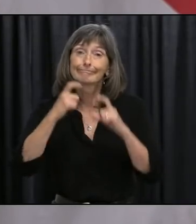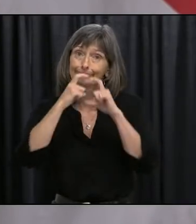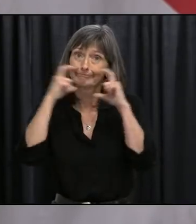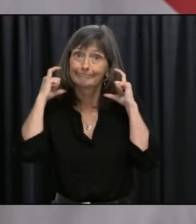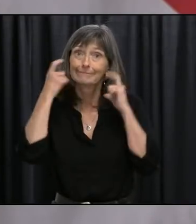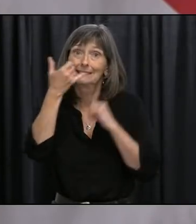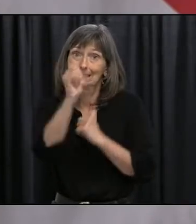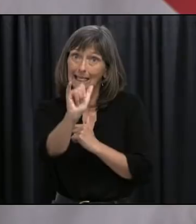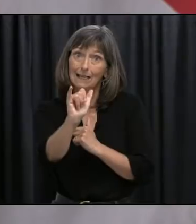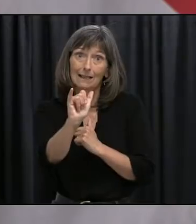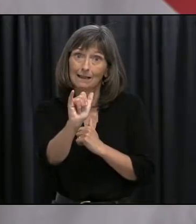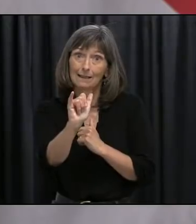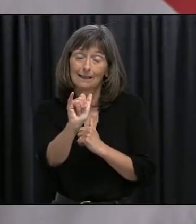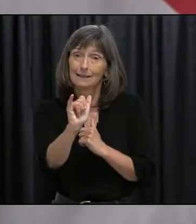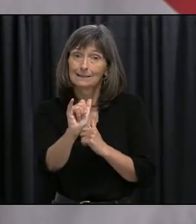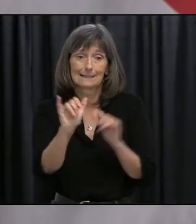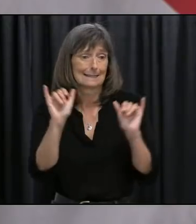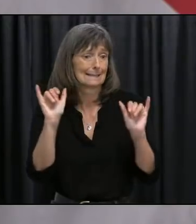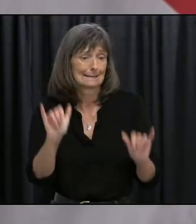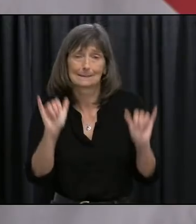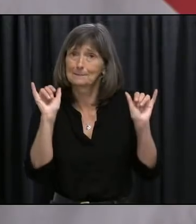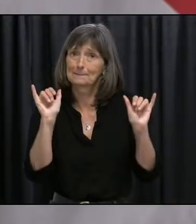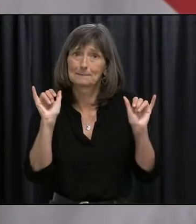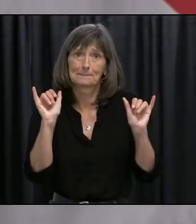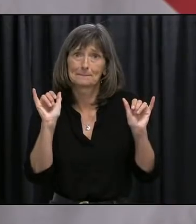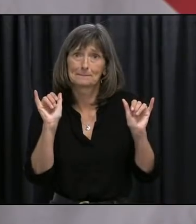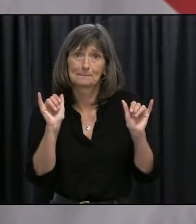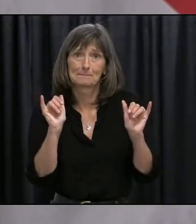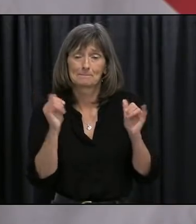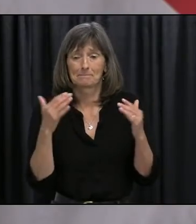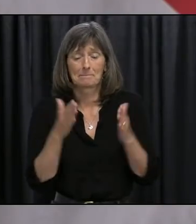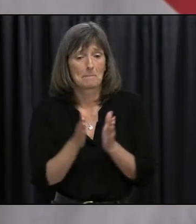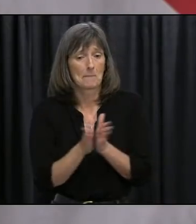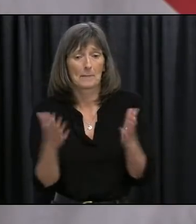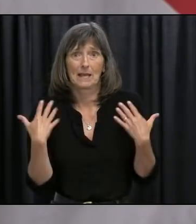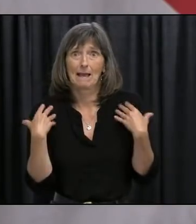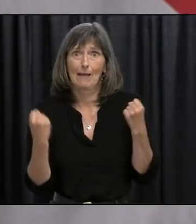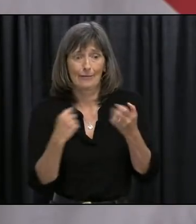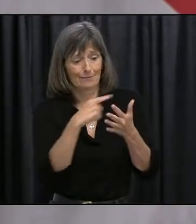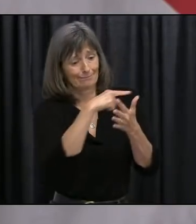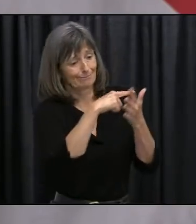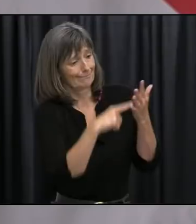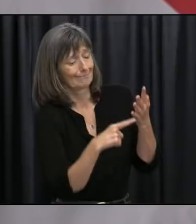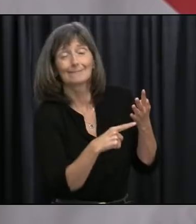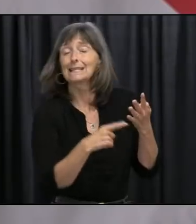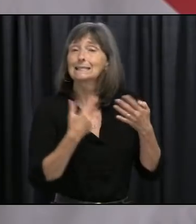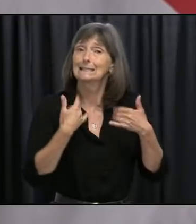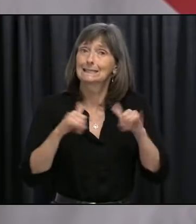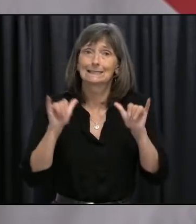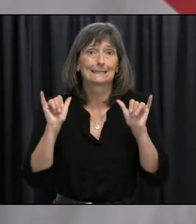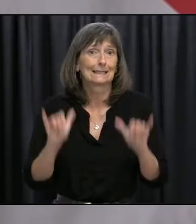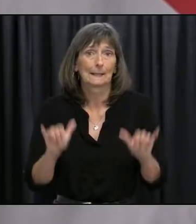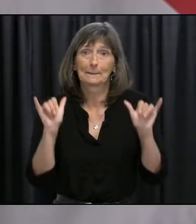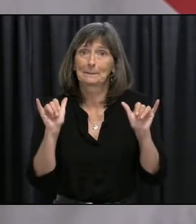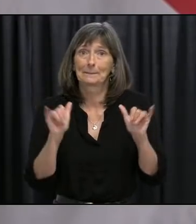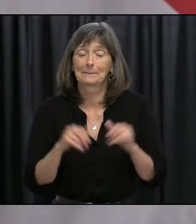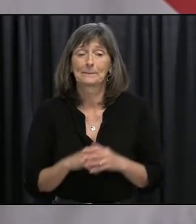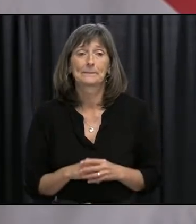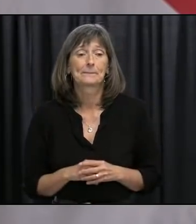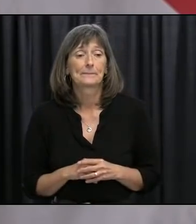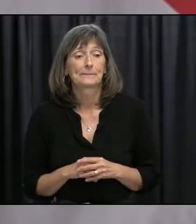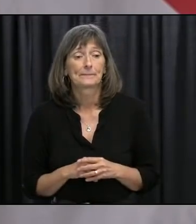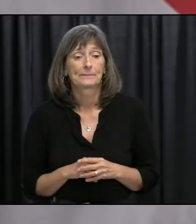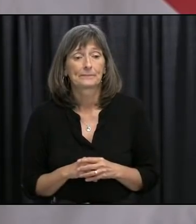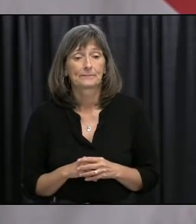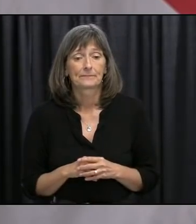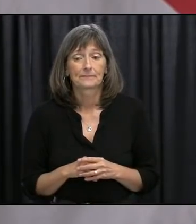physically distance. All of those same personal public health measures are going to be in place. There's not likely going to be a situation where we'll